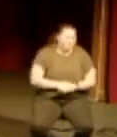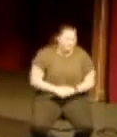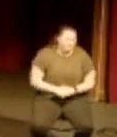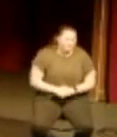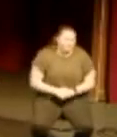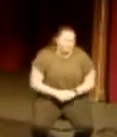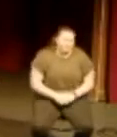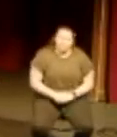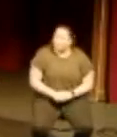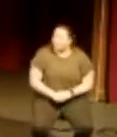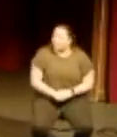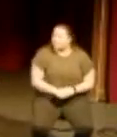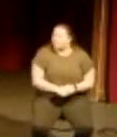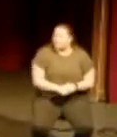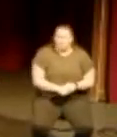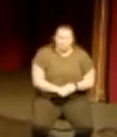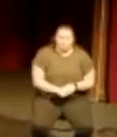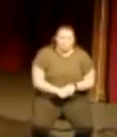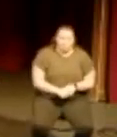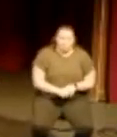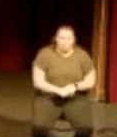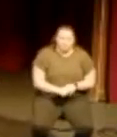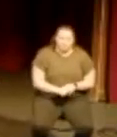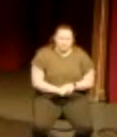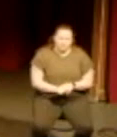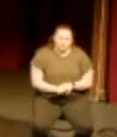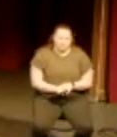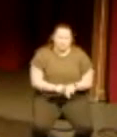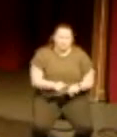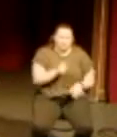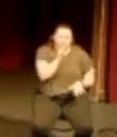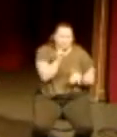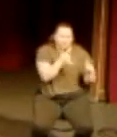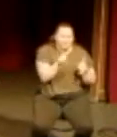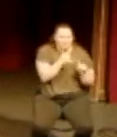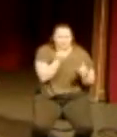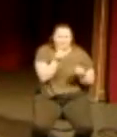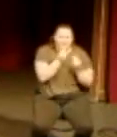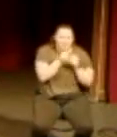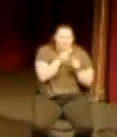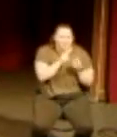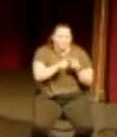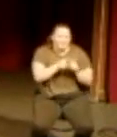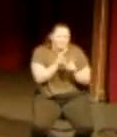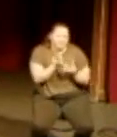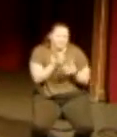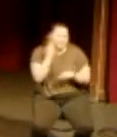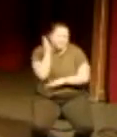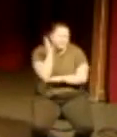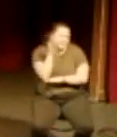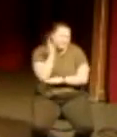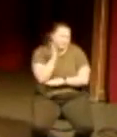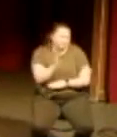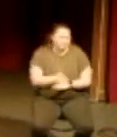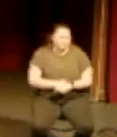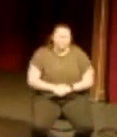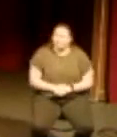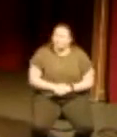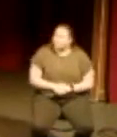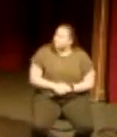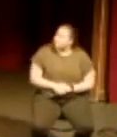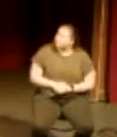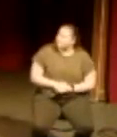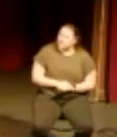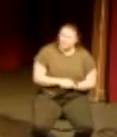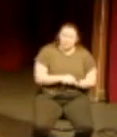and talking about what we got going here at the College of the Sequoias. So I got a little video to share, and it's about 90 seconds. And as I was going through it this morning,